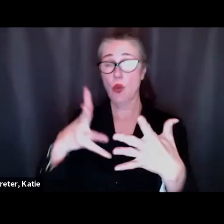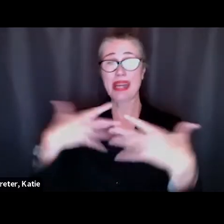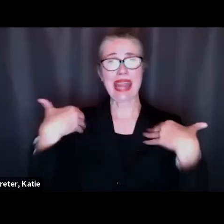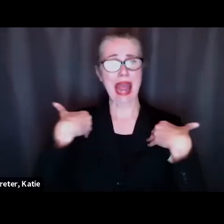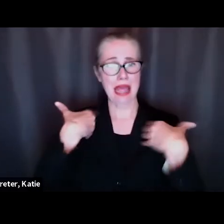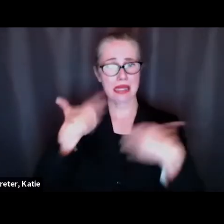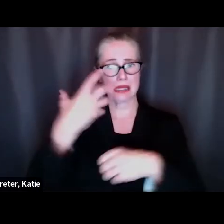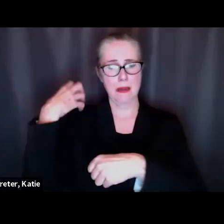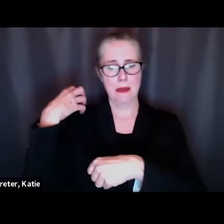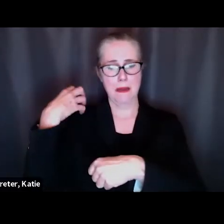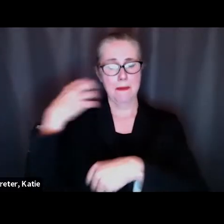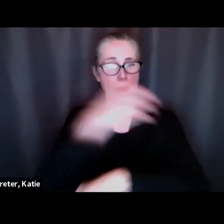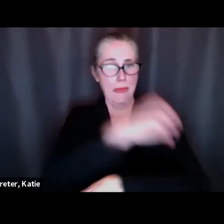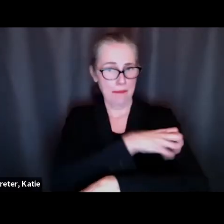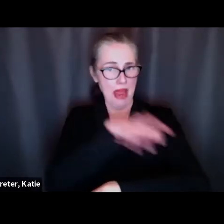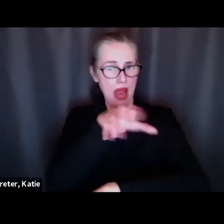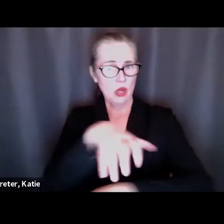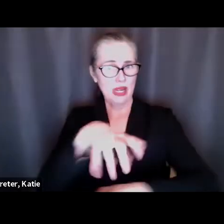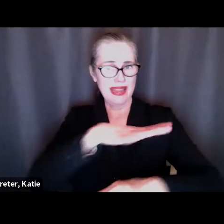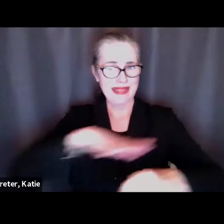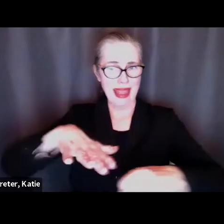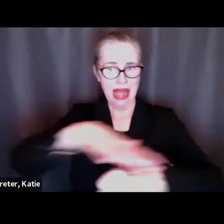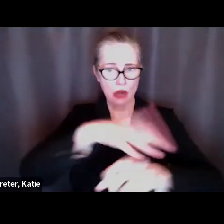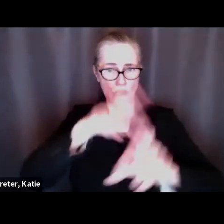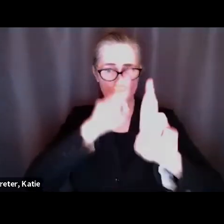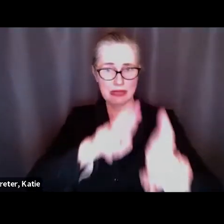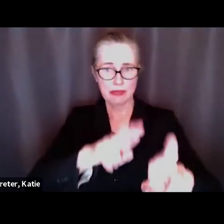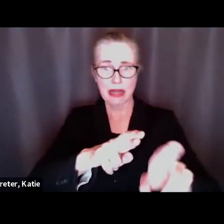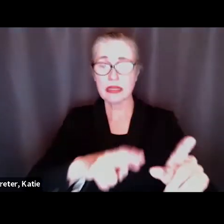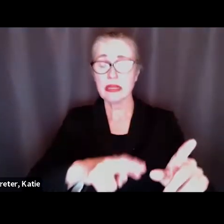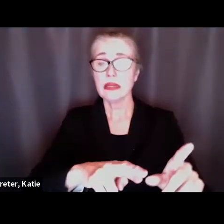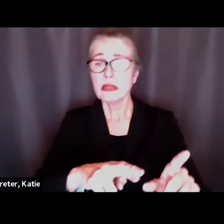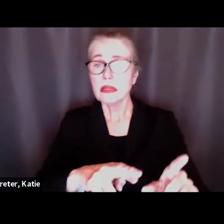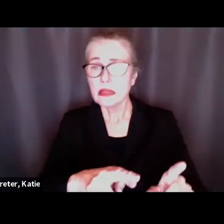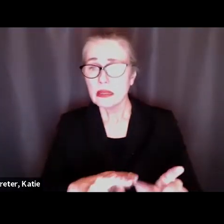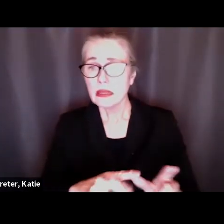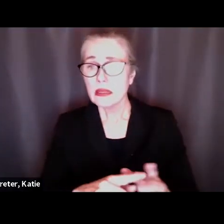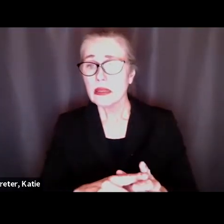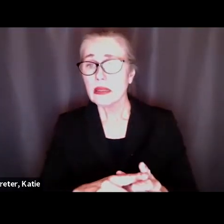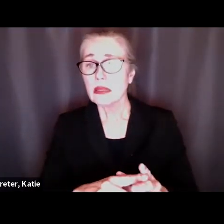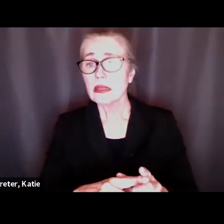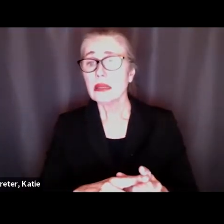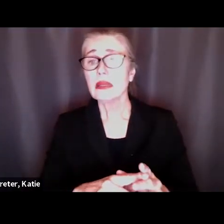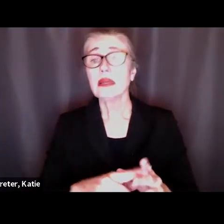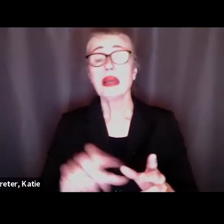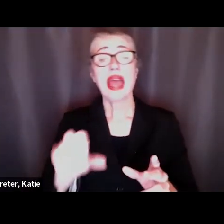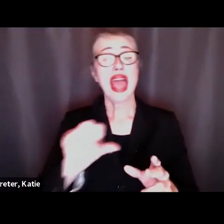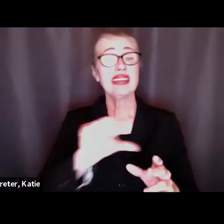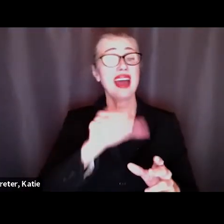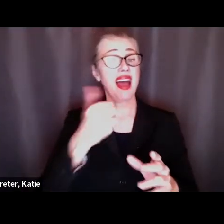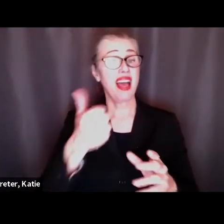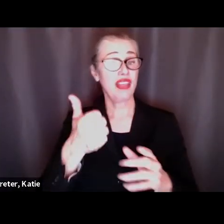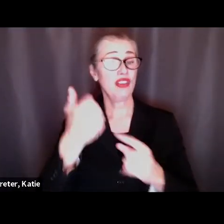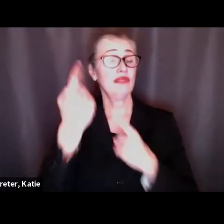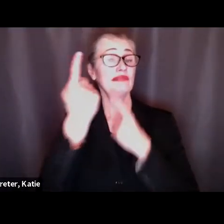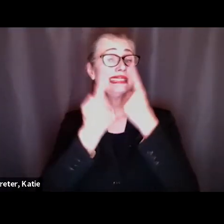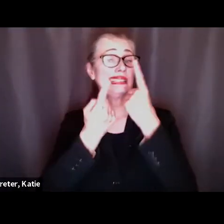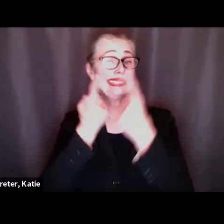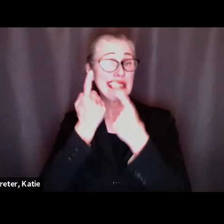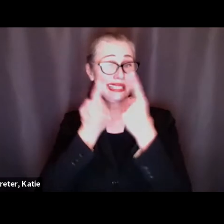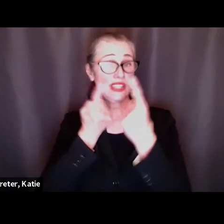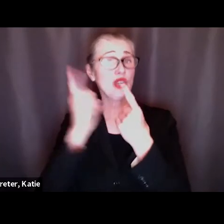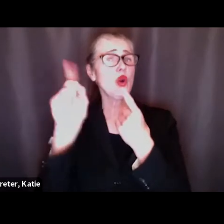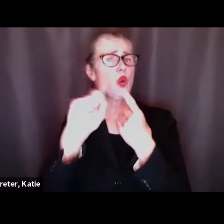considerations which one that had been recurring during the course of this project here was the current school